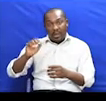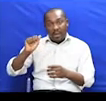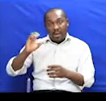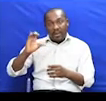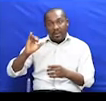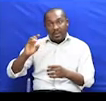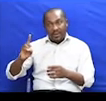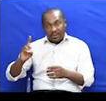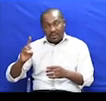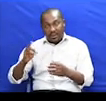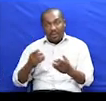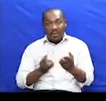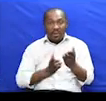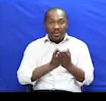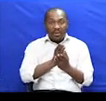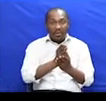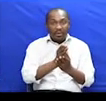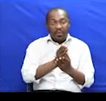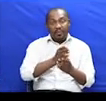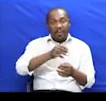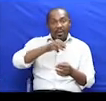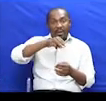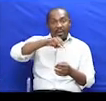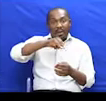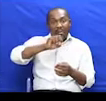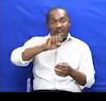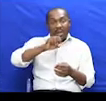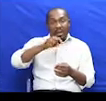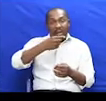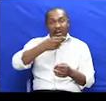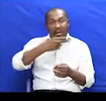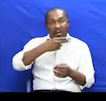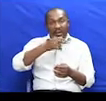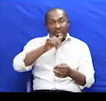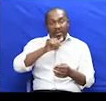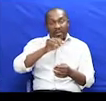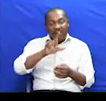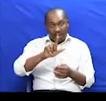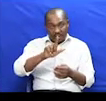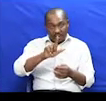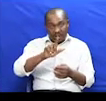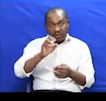by methyl orange, by using methyl orange as an indicator.